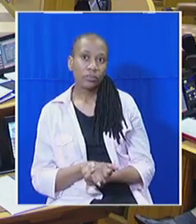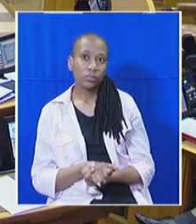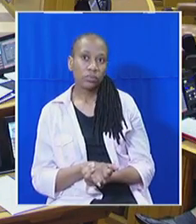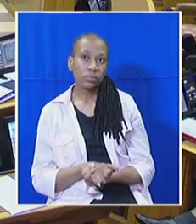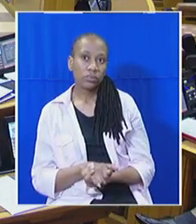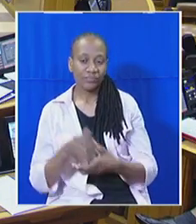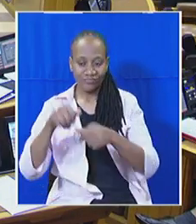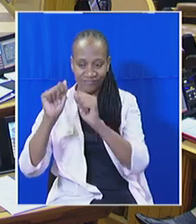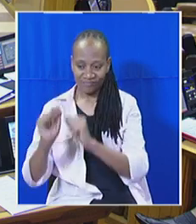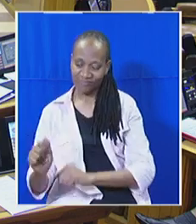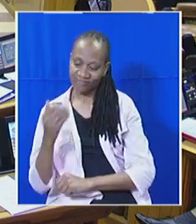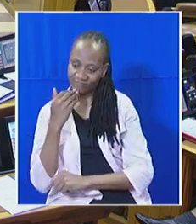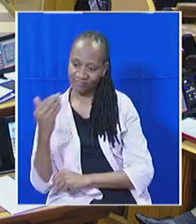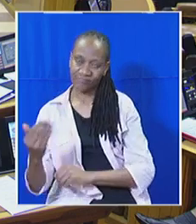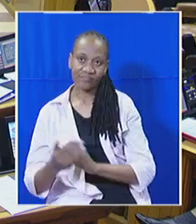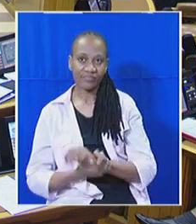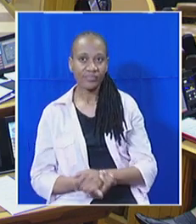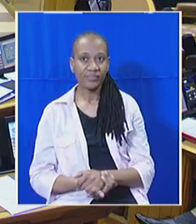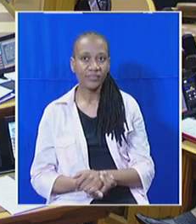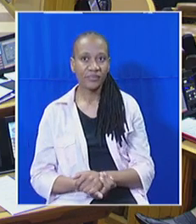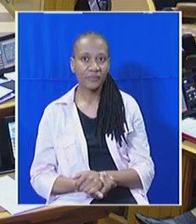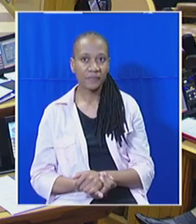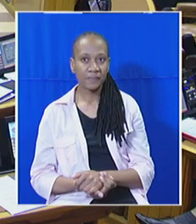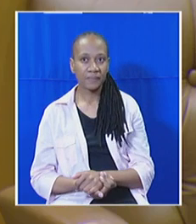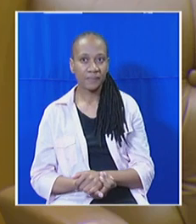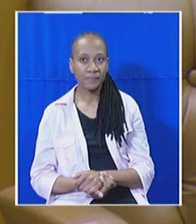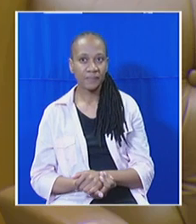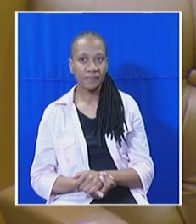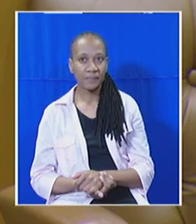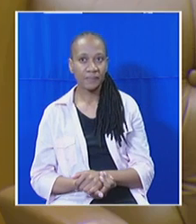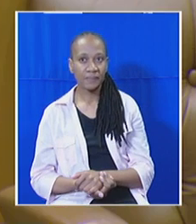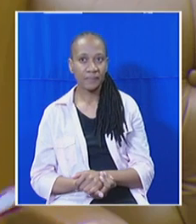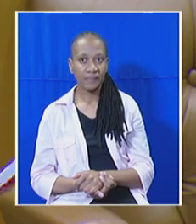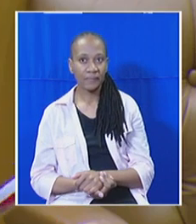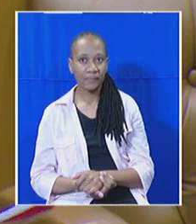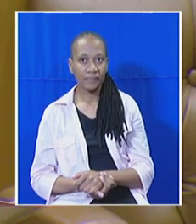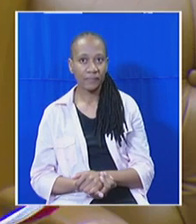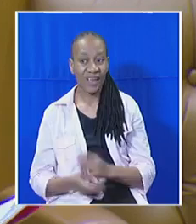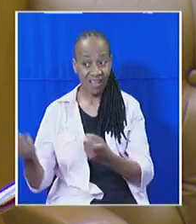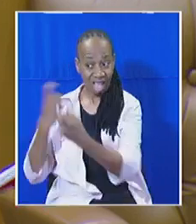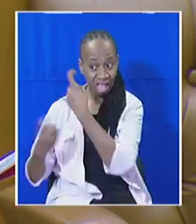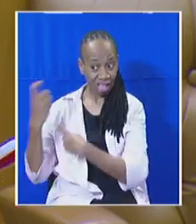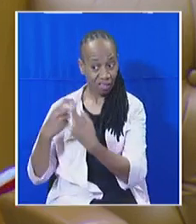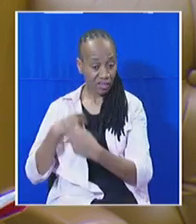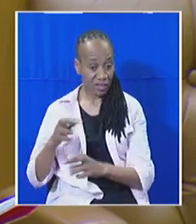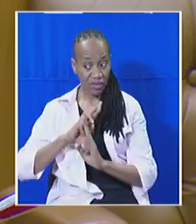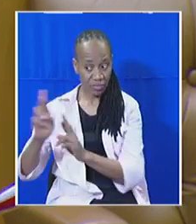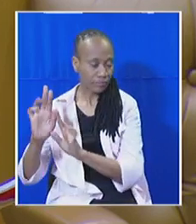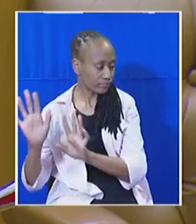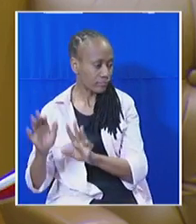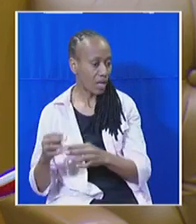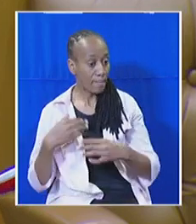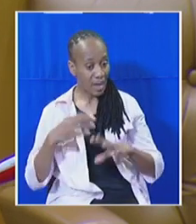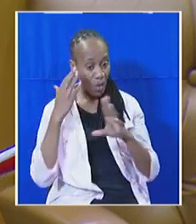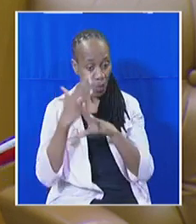Thank you, Chairperson. I will not going to answer the howlers. My business is not for